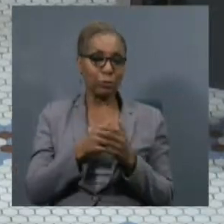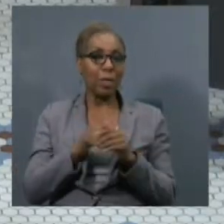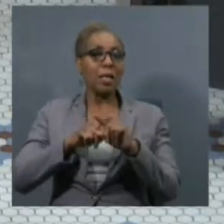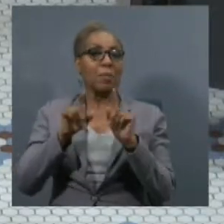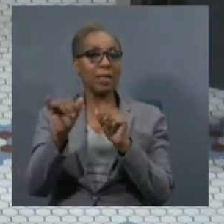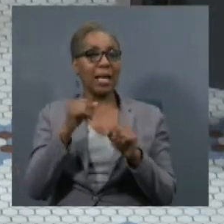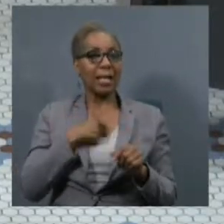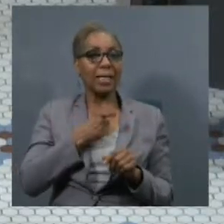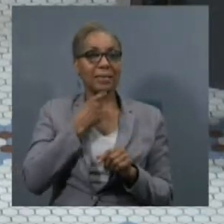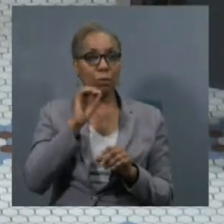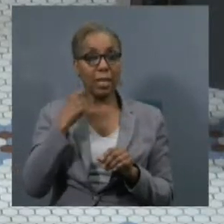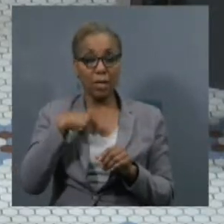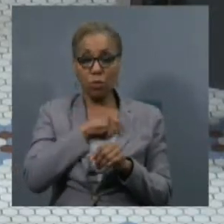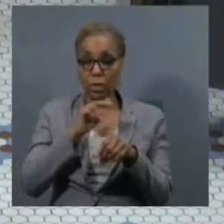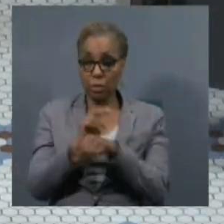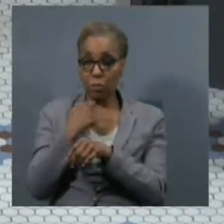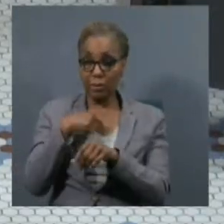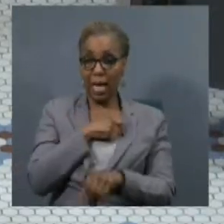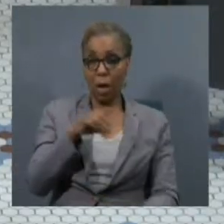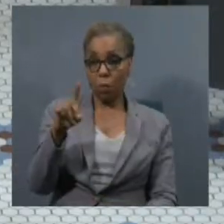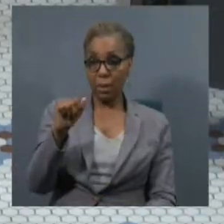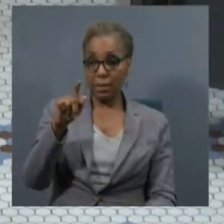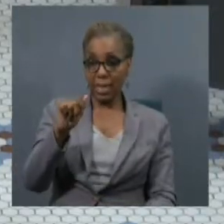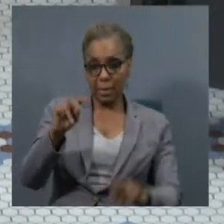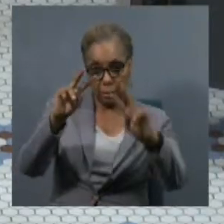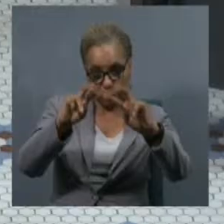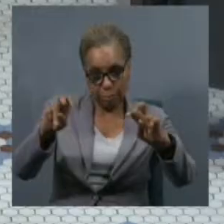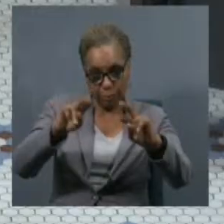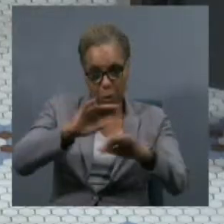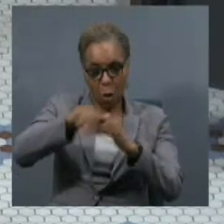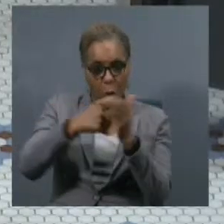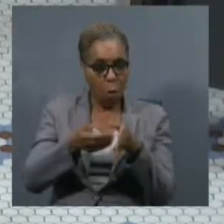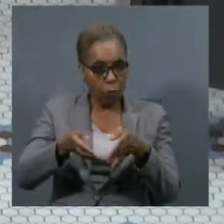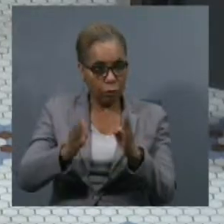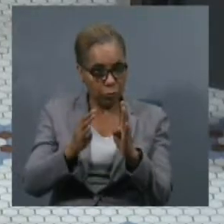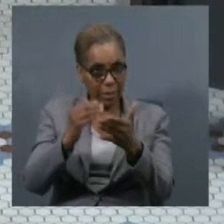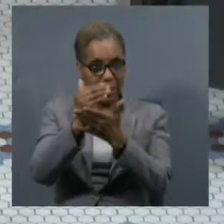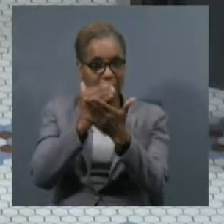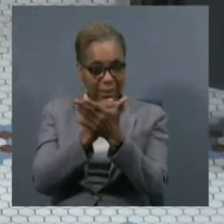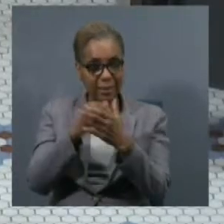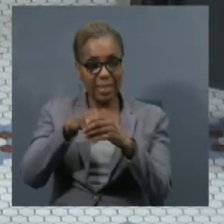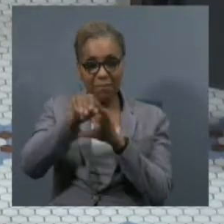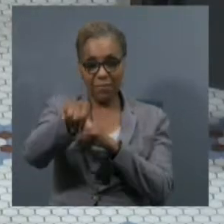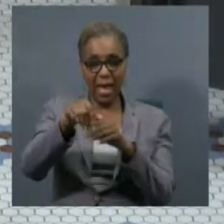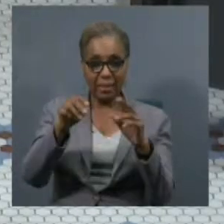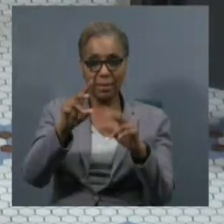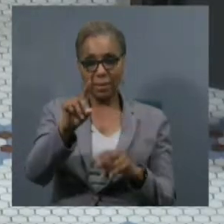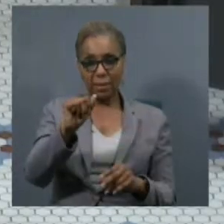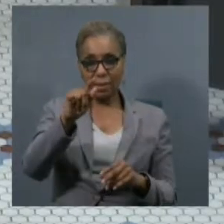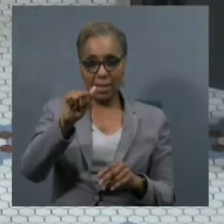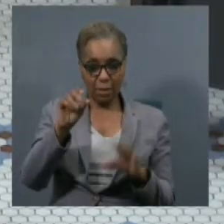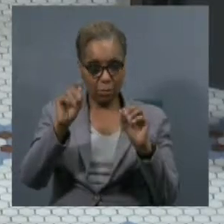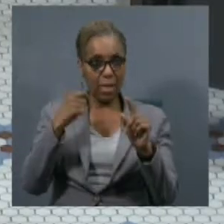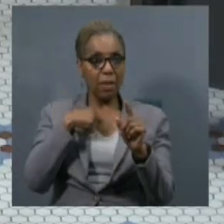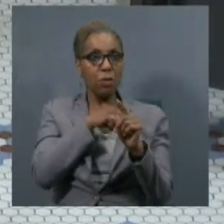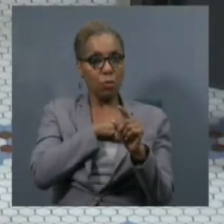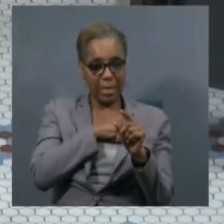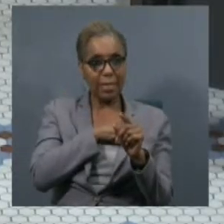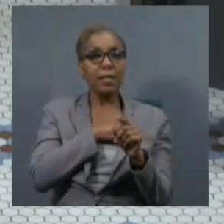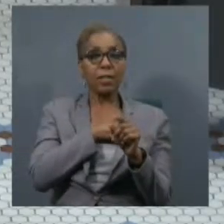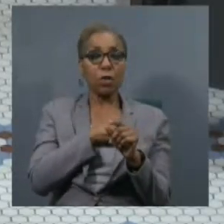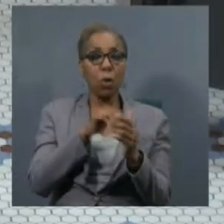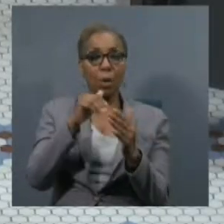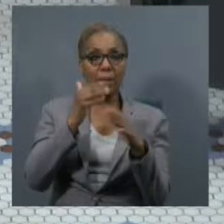Like I said, we used our data to look at all those streets that were listed in that data. We looked at average